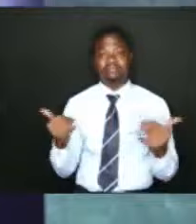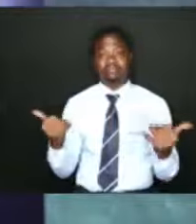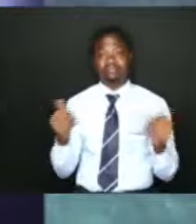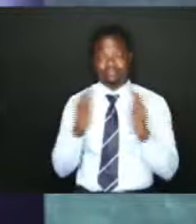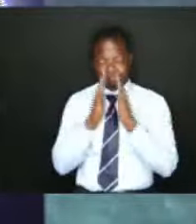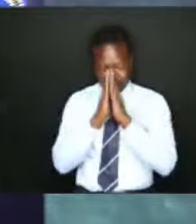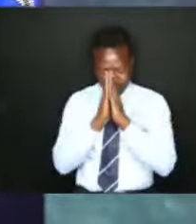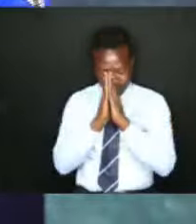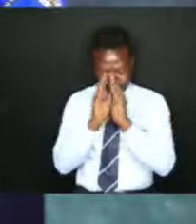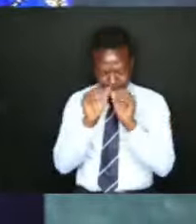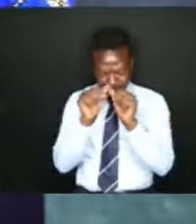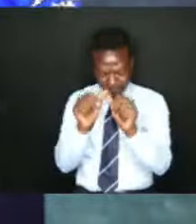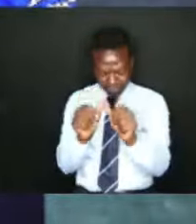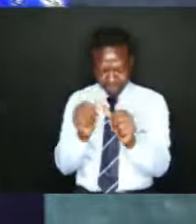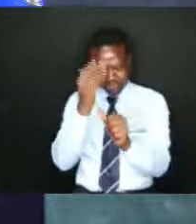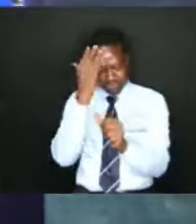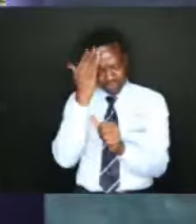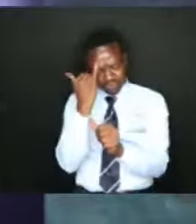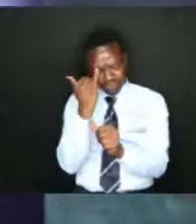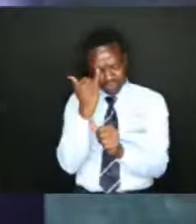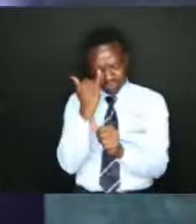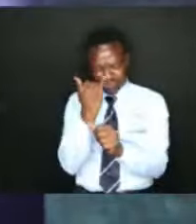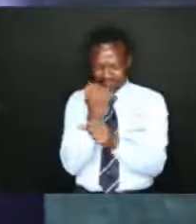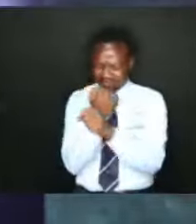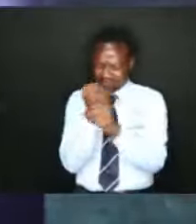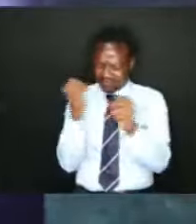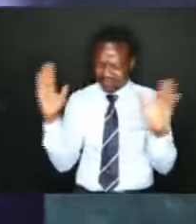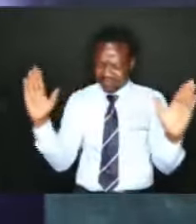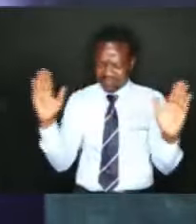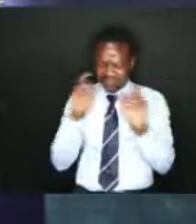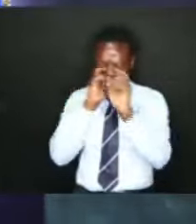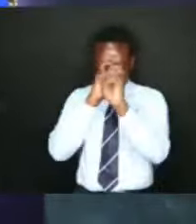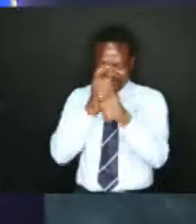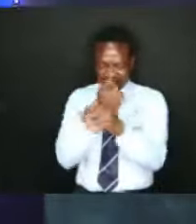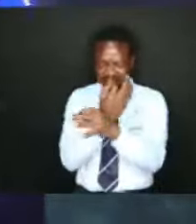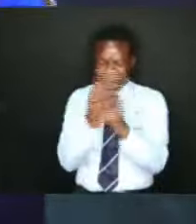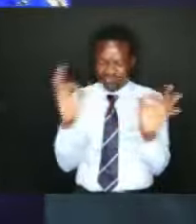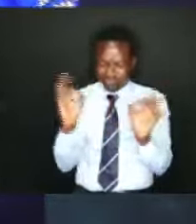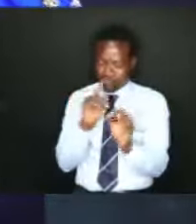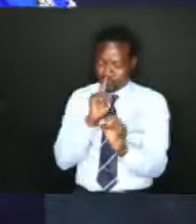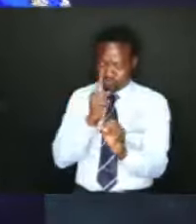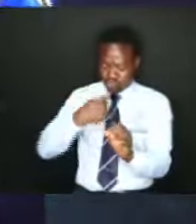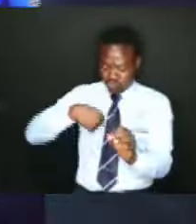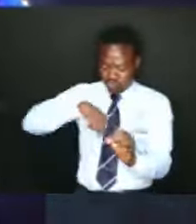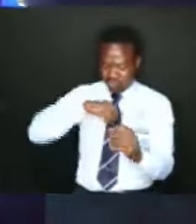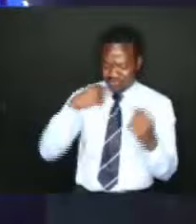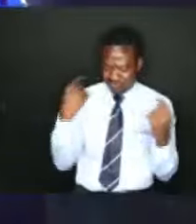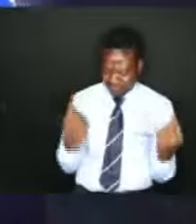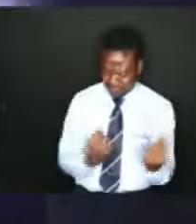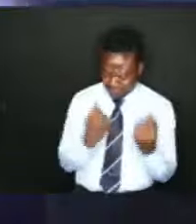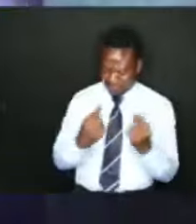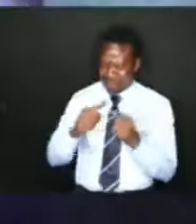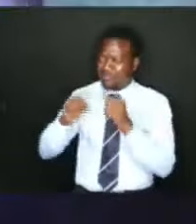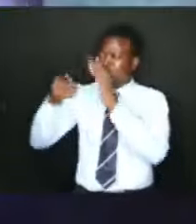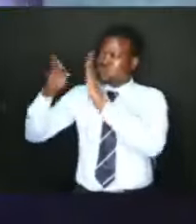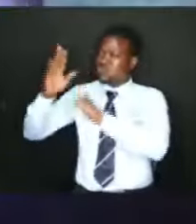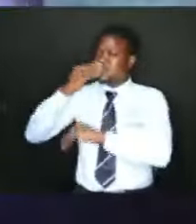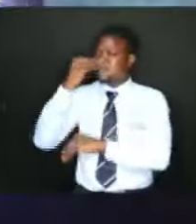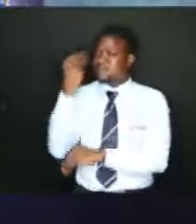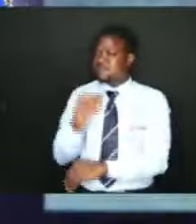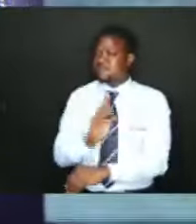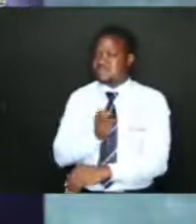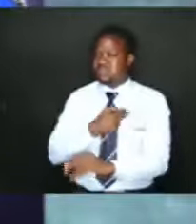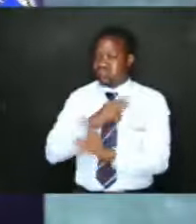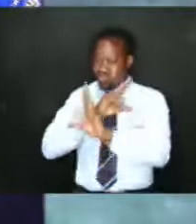bless the name of the Lord for this great gift of salvation. Even when we were yet sinners, God still demonstrated his love